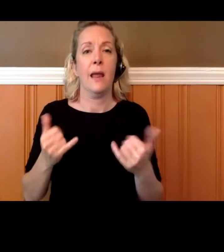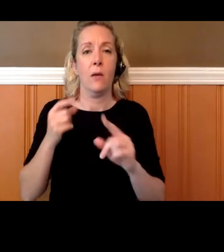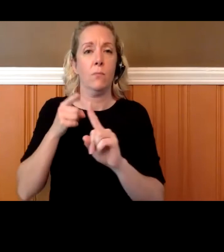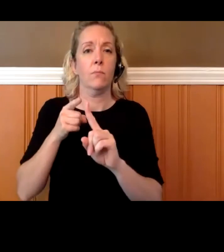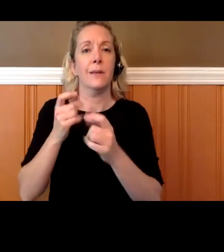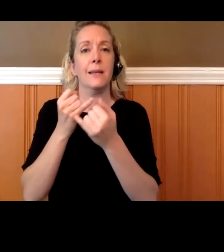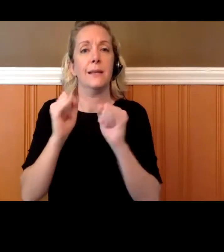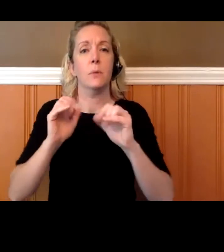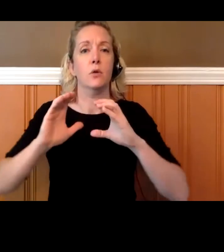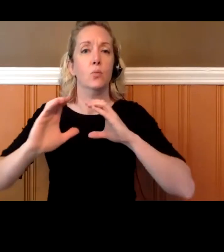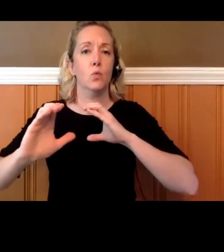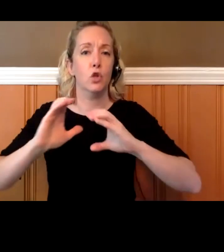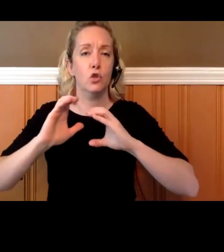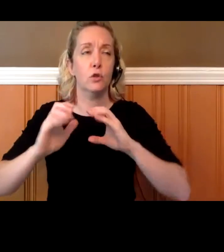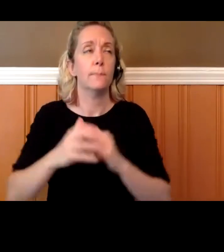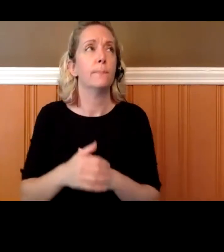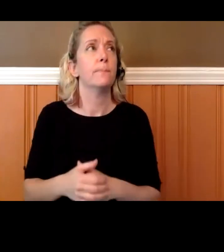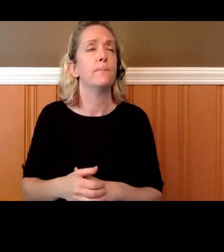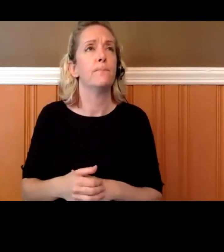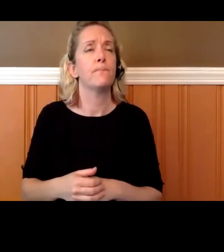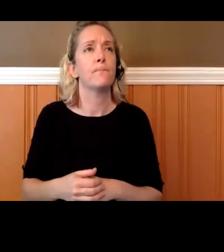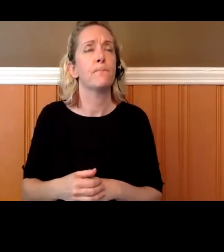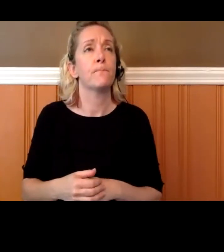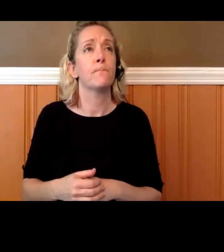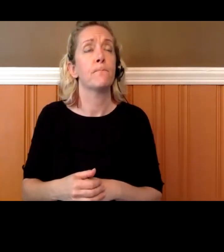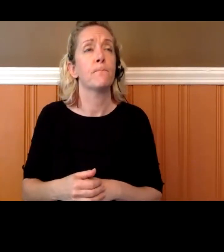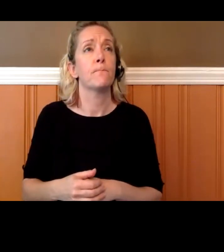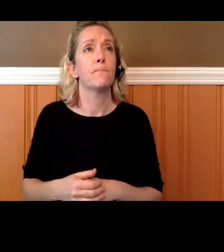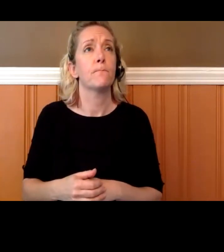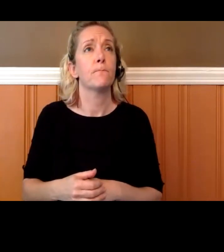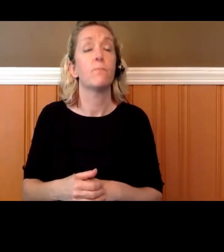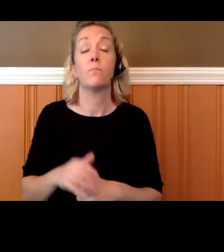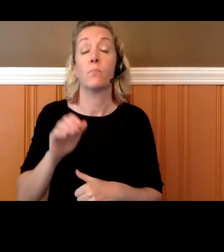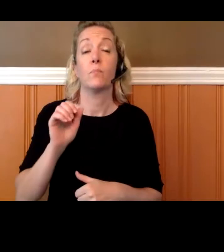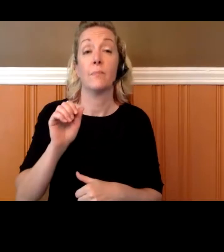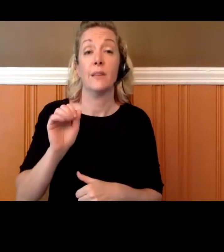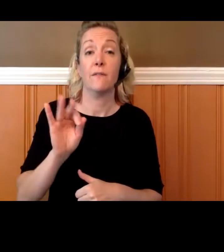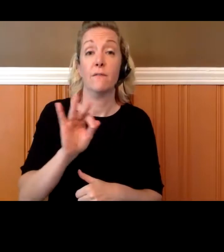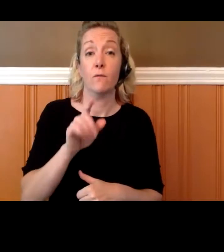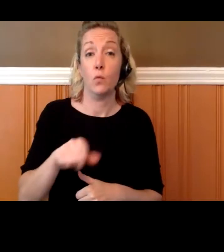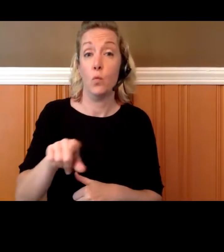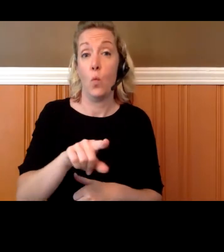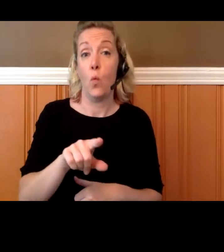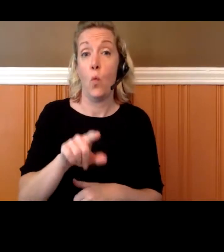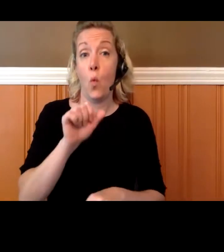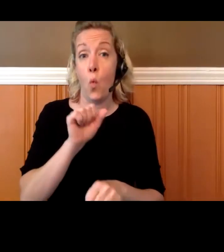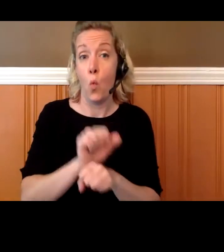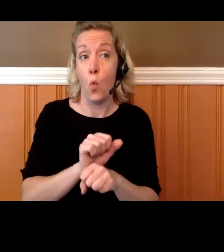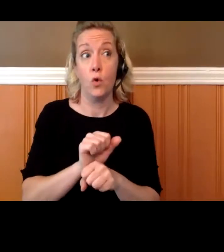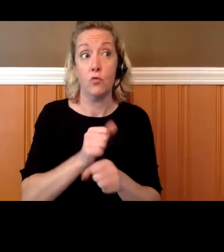independently. And I guess I would encourage those of you who work with or family members